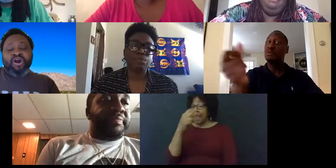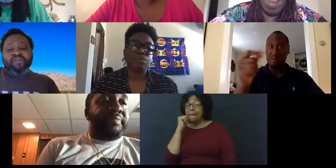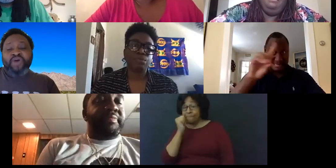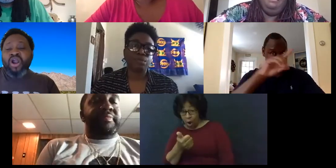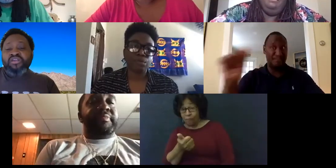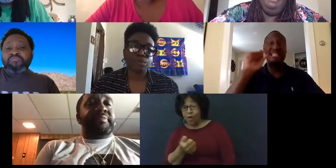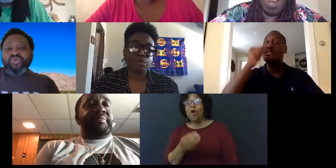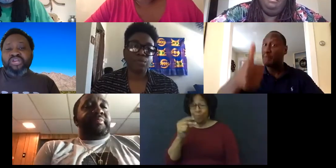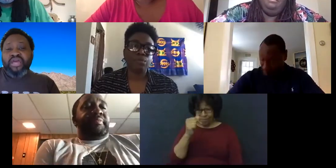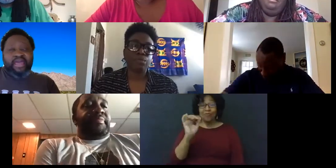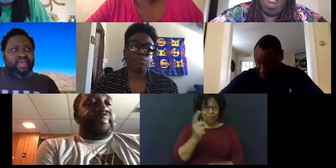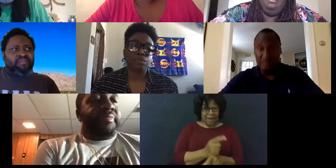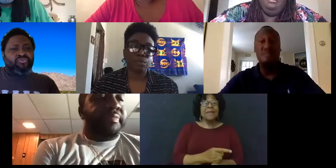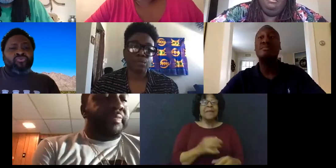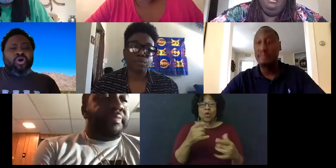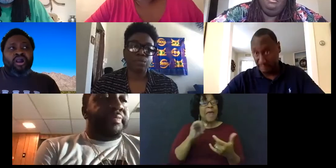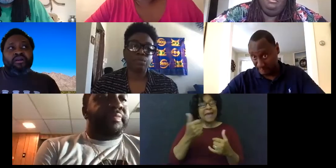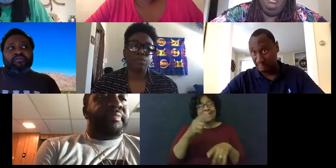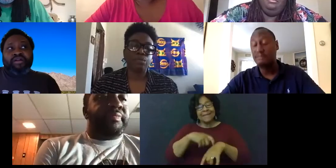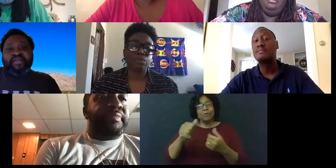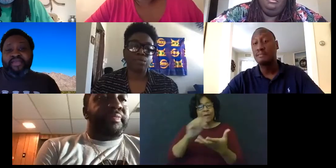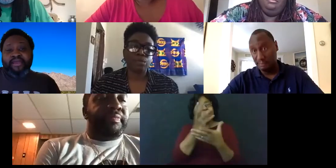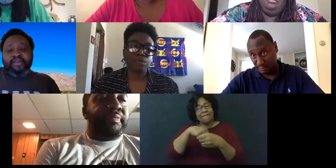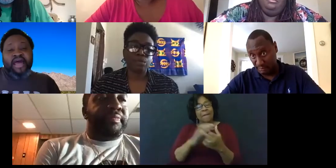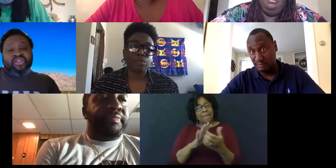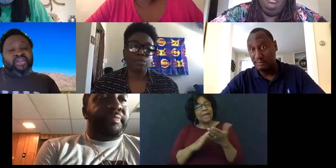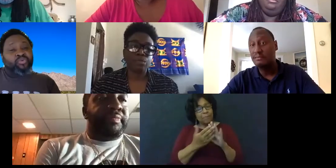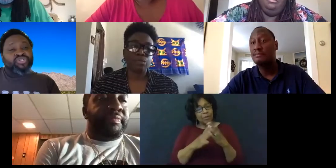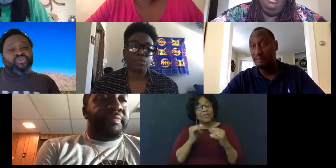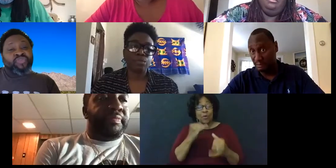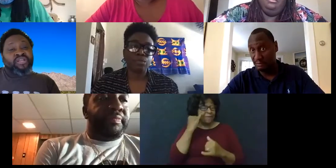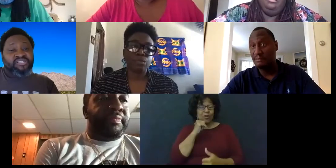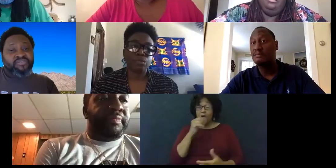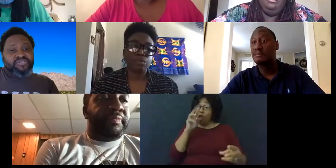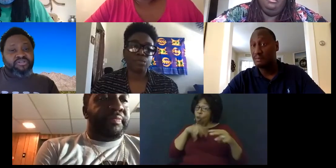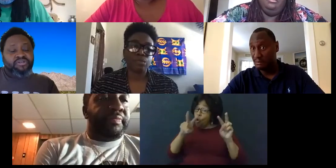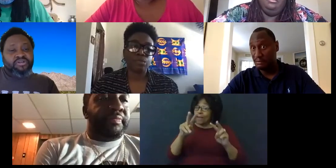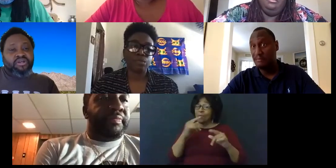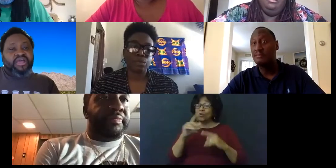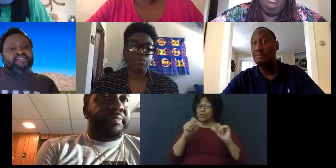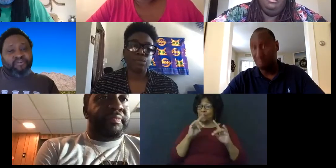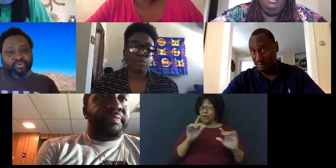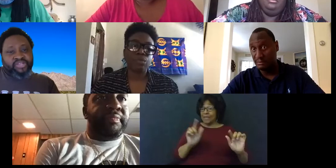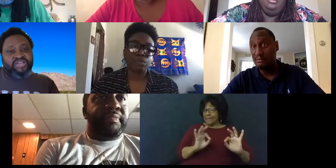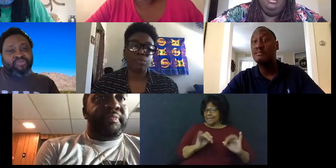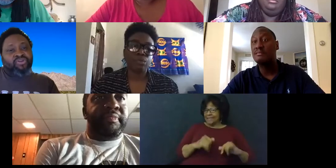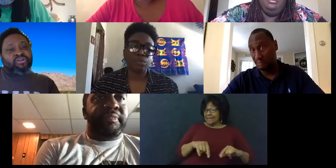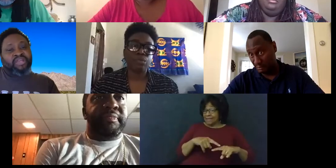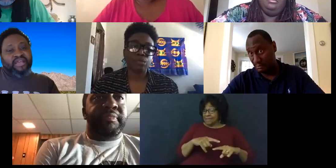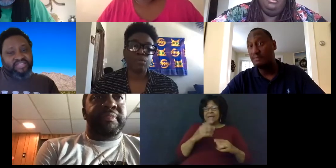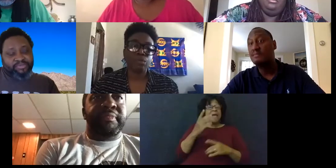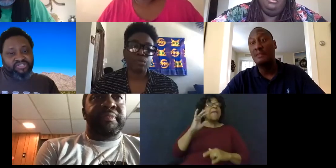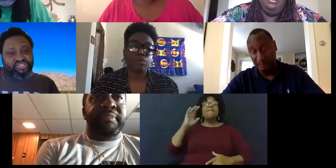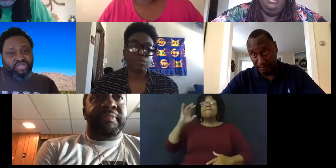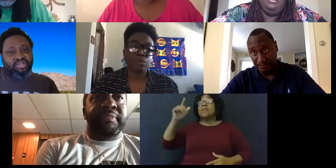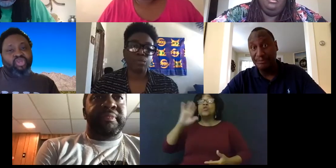be a part of our community. And if you are, again, not looking at what you do for the least of us, at some point in time, you're going to be in